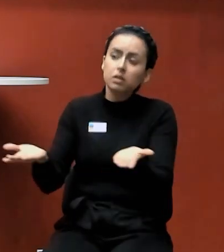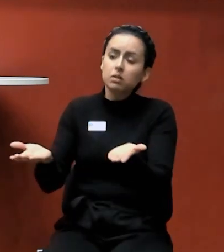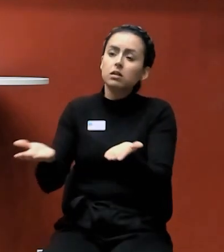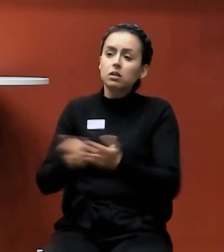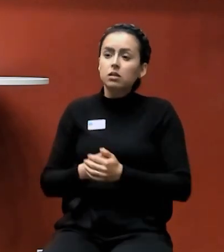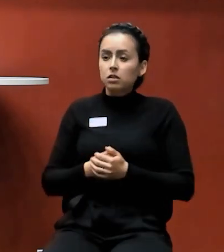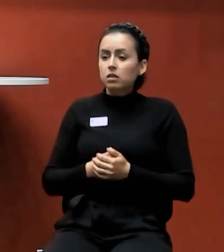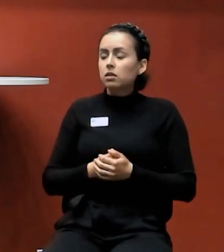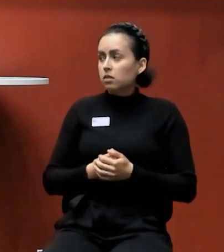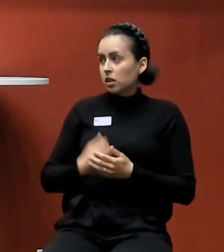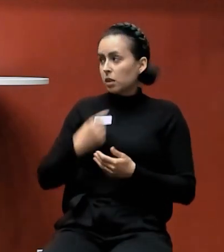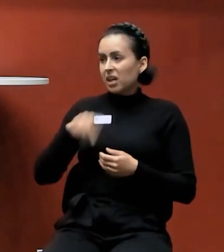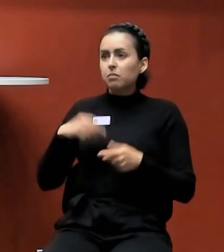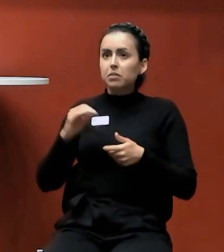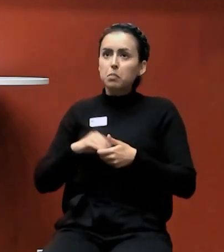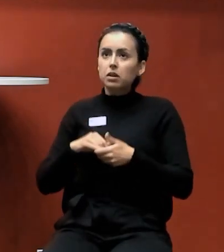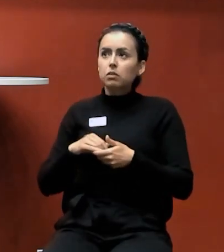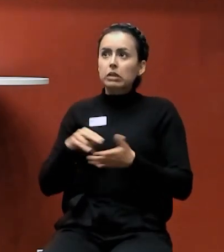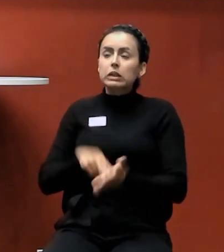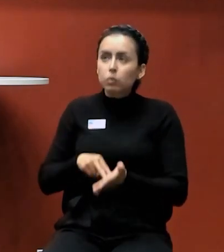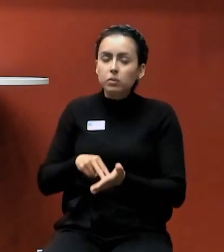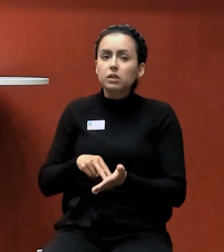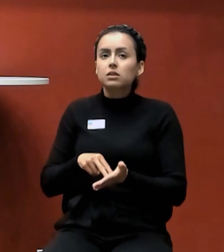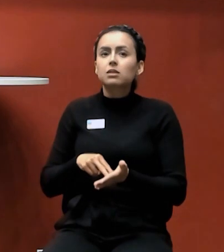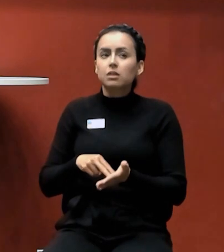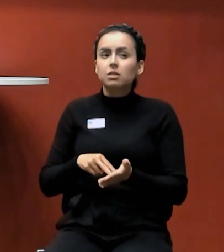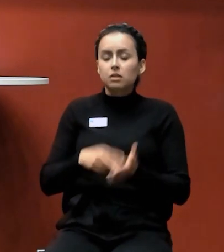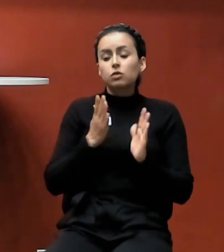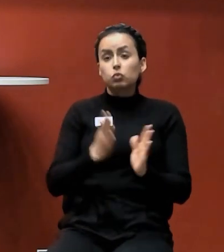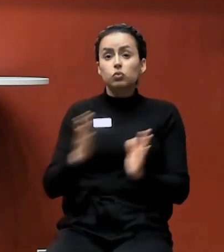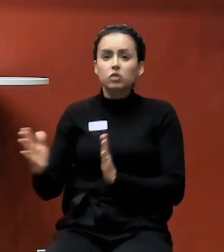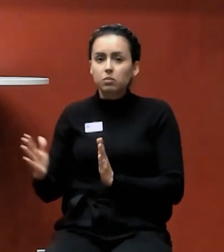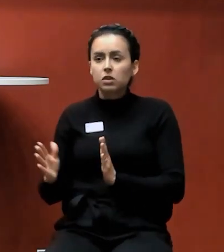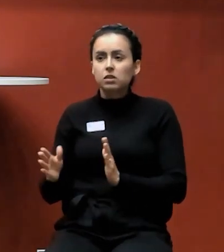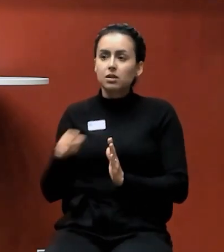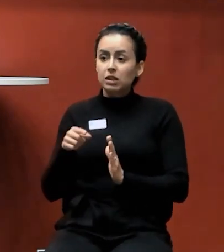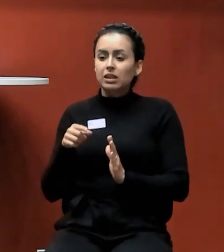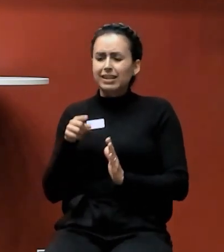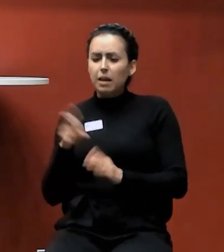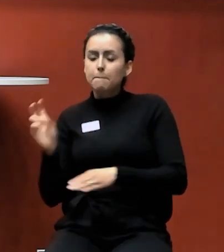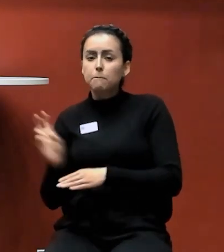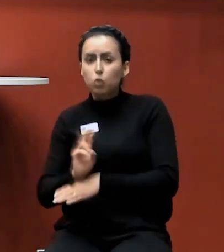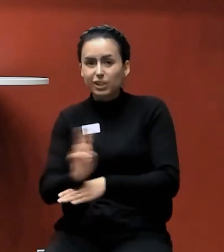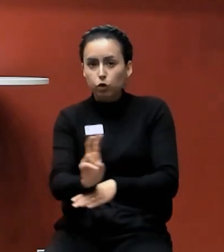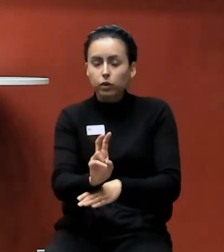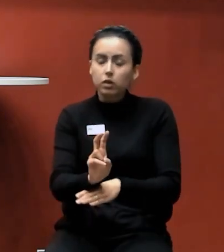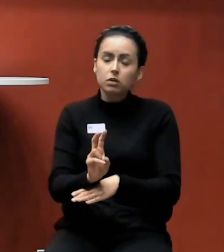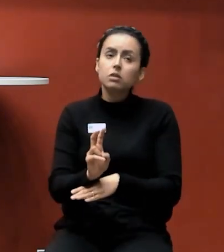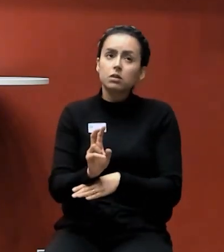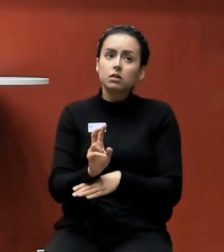We're caught up, and you said this, you know, that we're caught up within a system which is monetarized, and